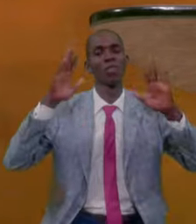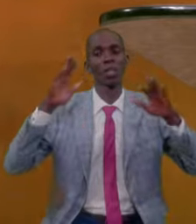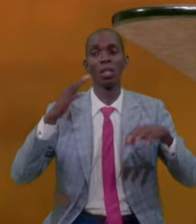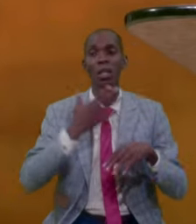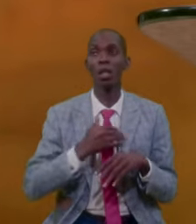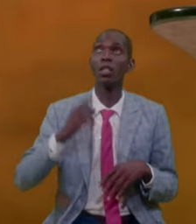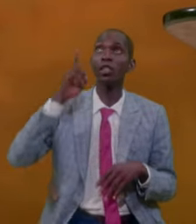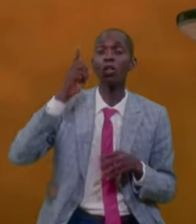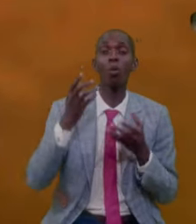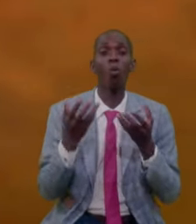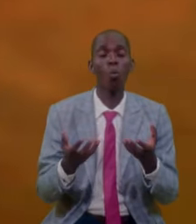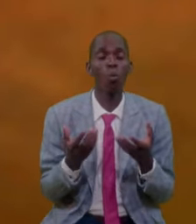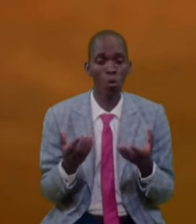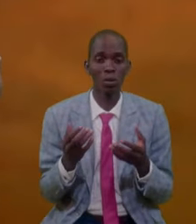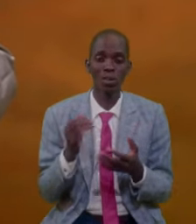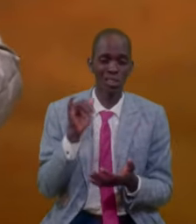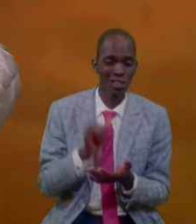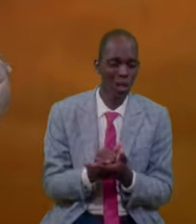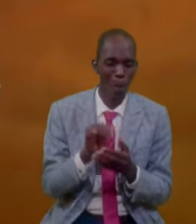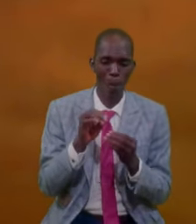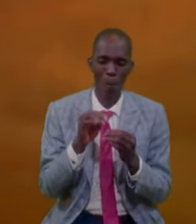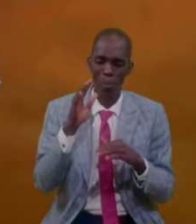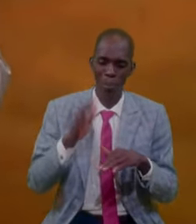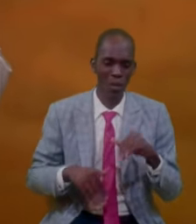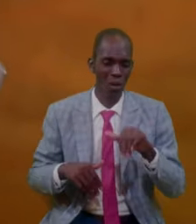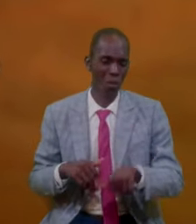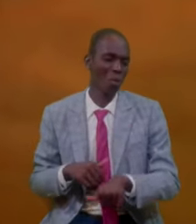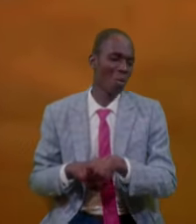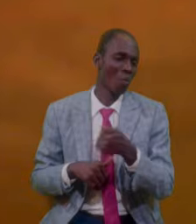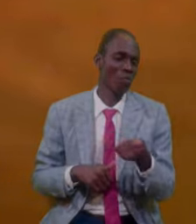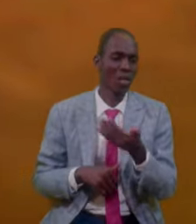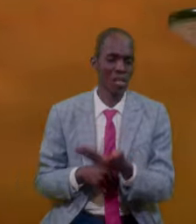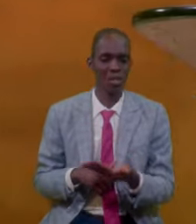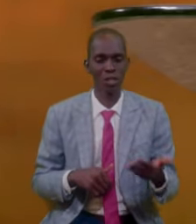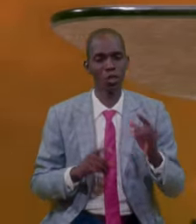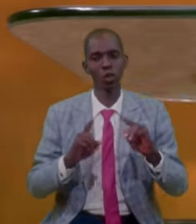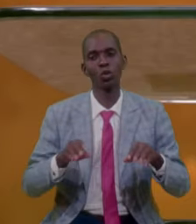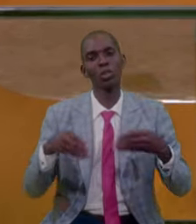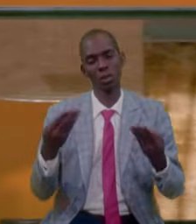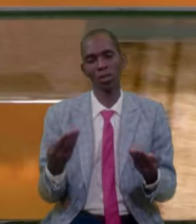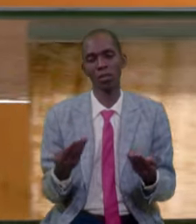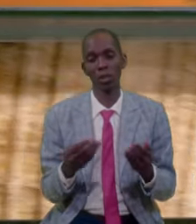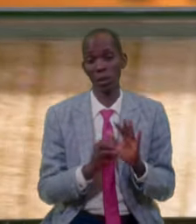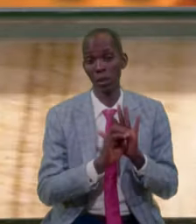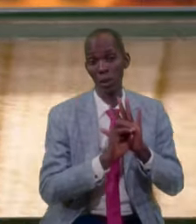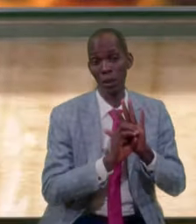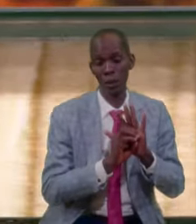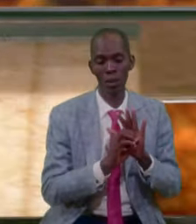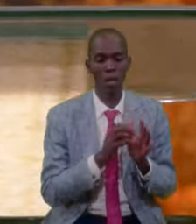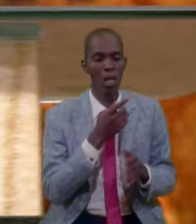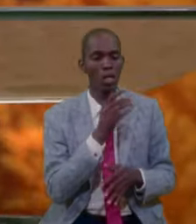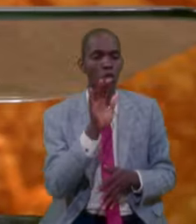before any other thing you offer unto him. What if a wife in the